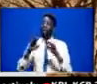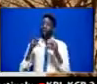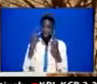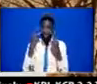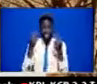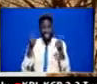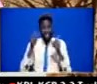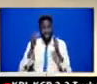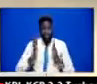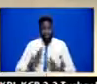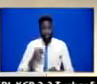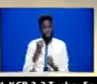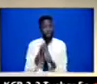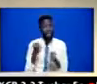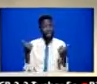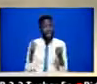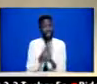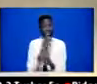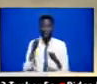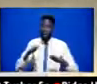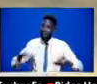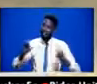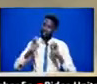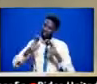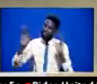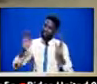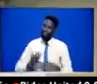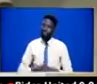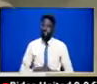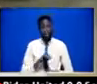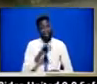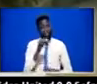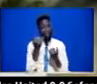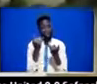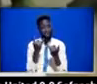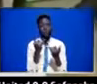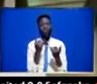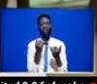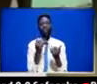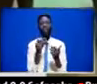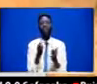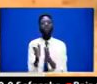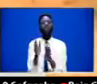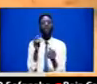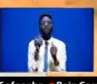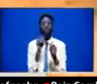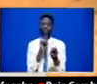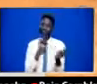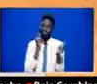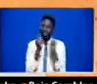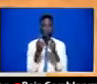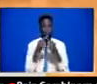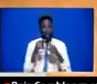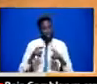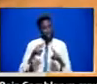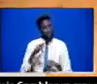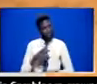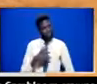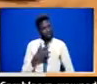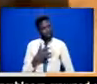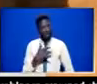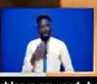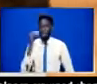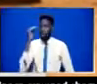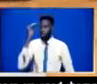doing anything around. As she calls for an immediate change of strategy, it's her personal conviction that the value of education